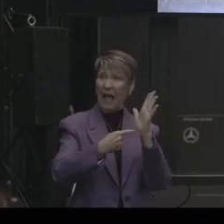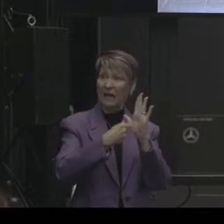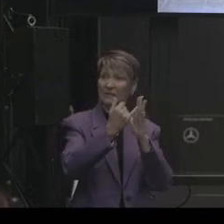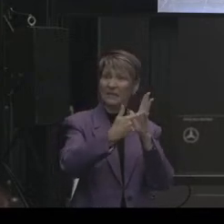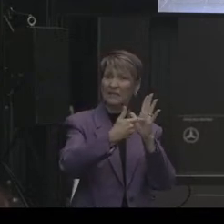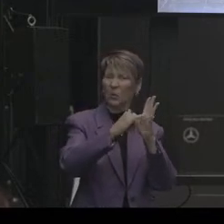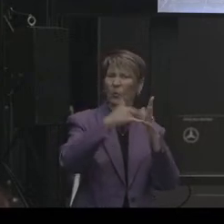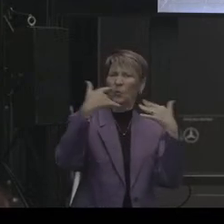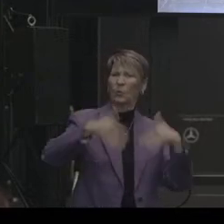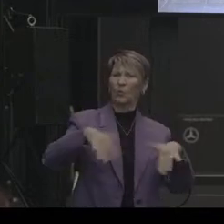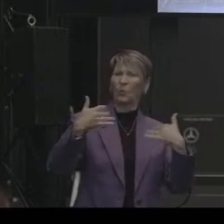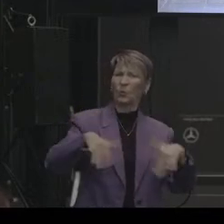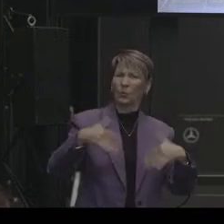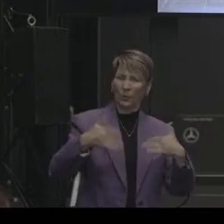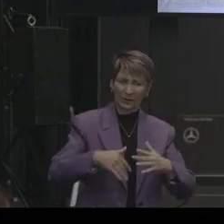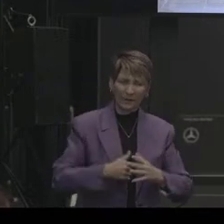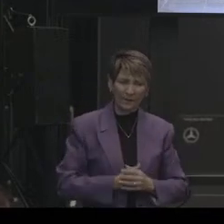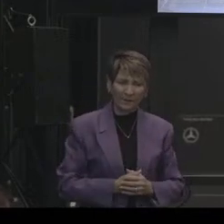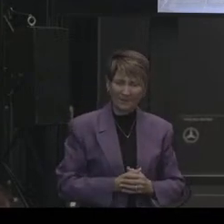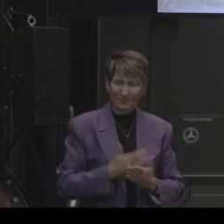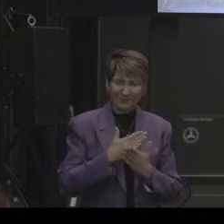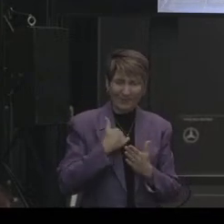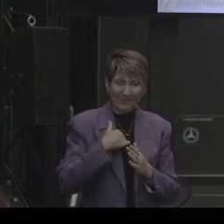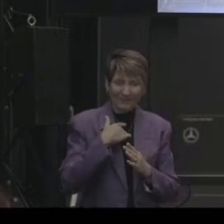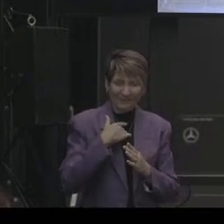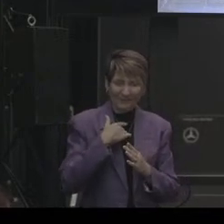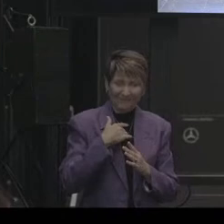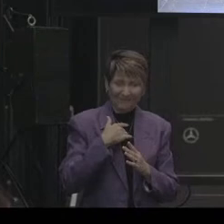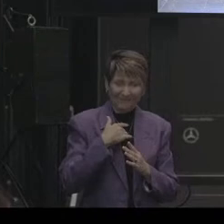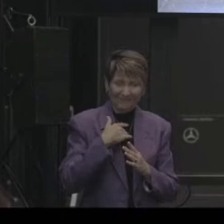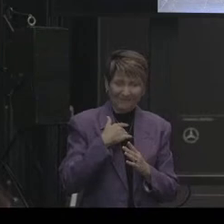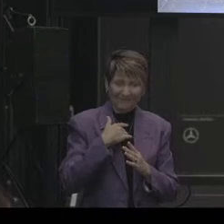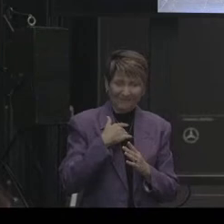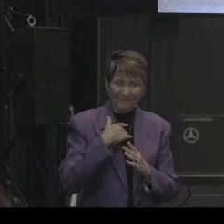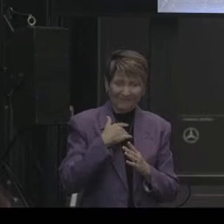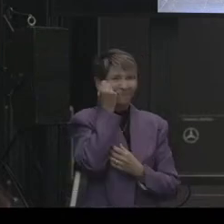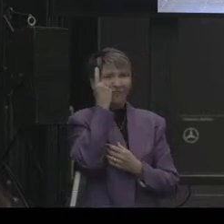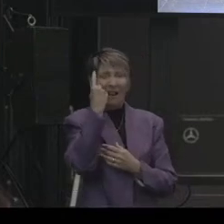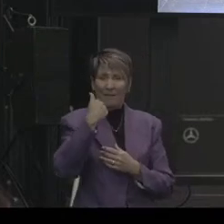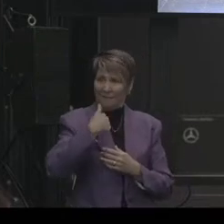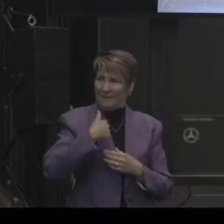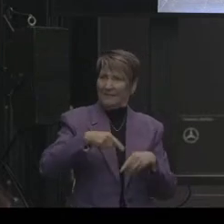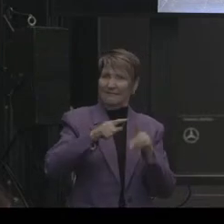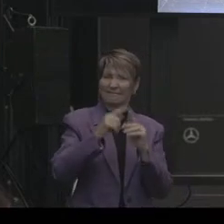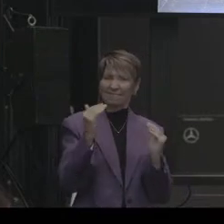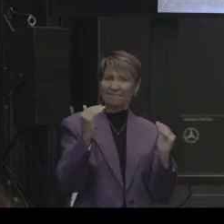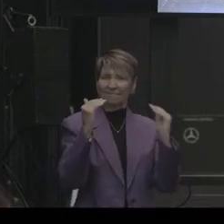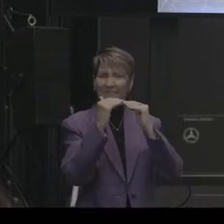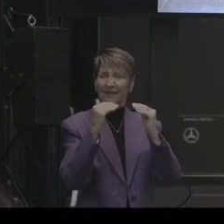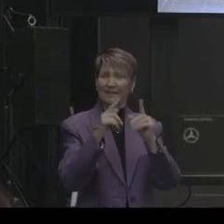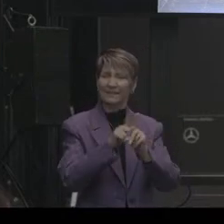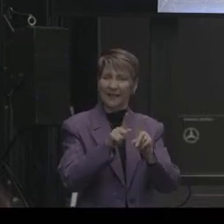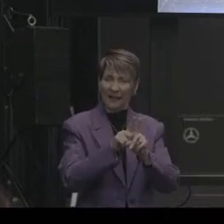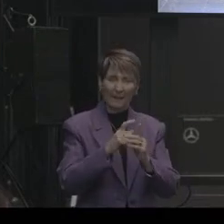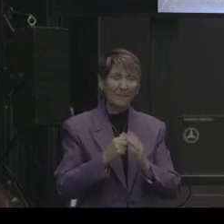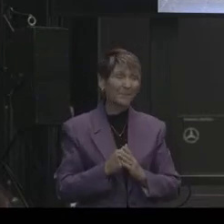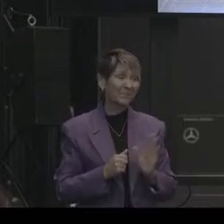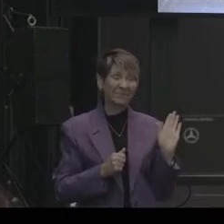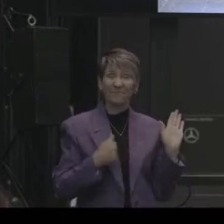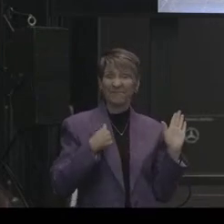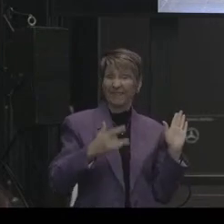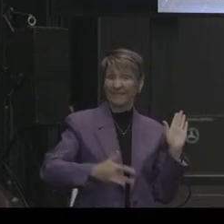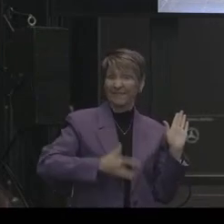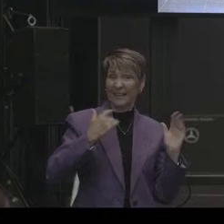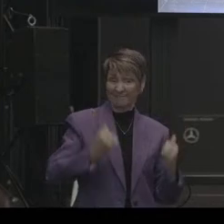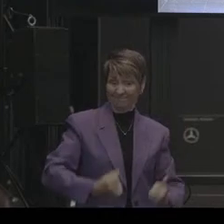yeah, it's you know what, hasn't really sunk in yet for me. Well, we're all very inspired, and you know, we hope that, well,